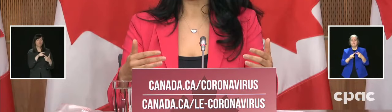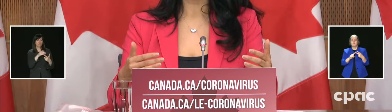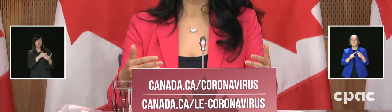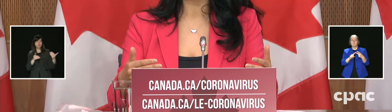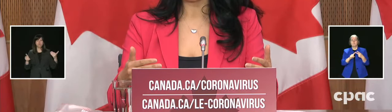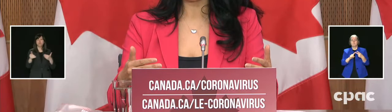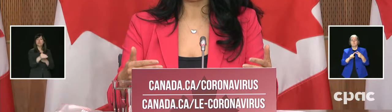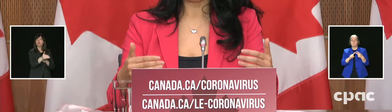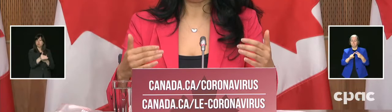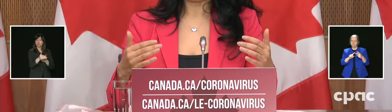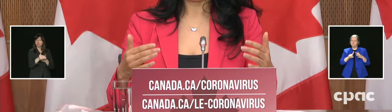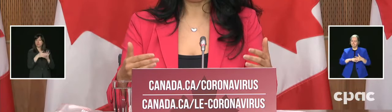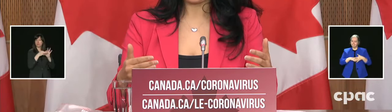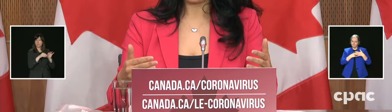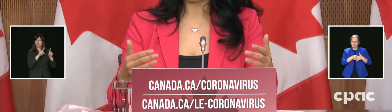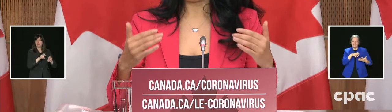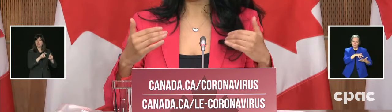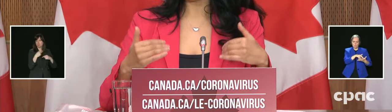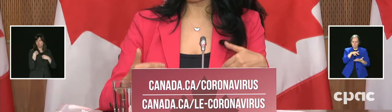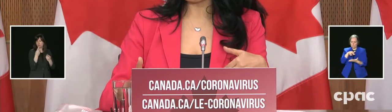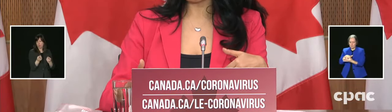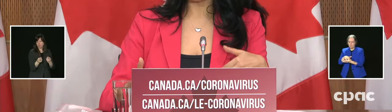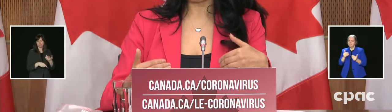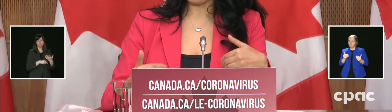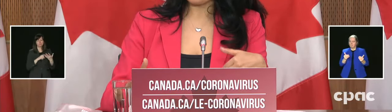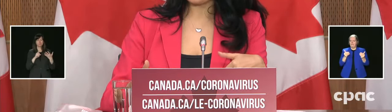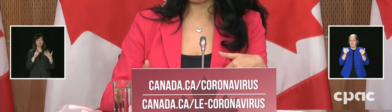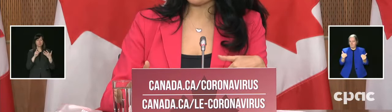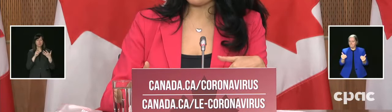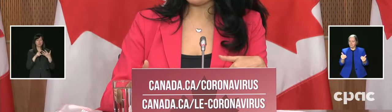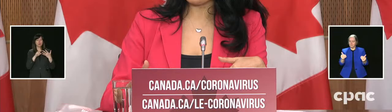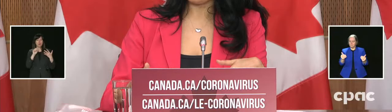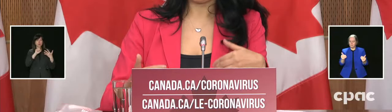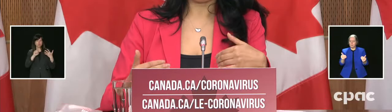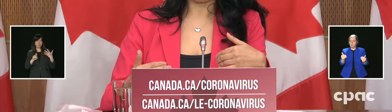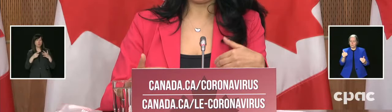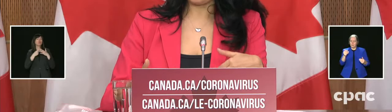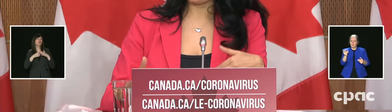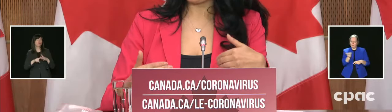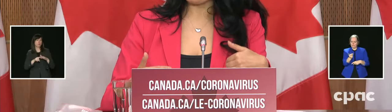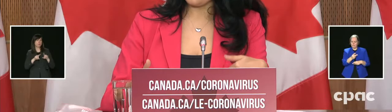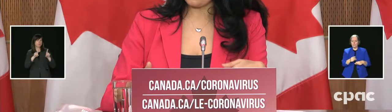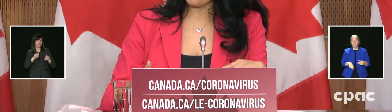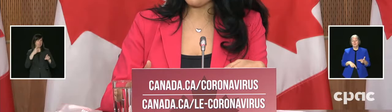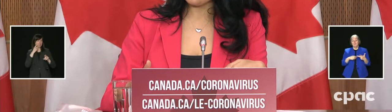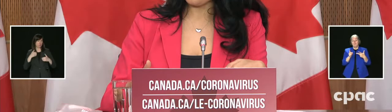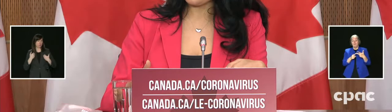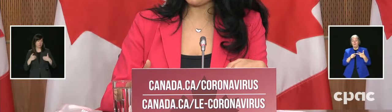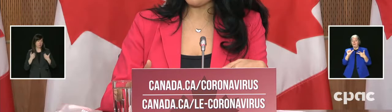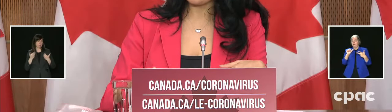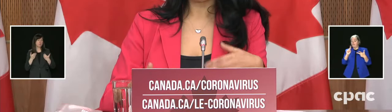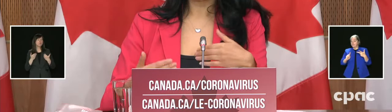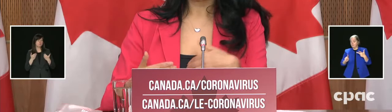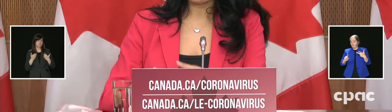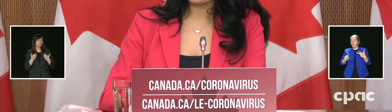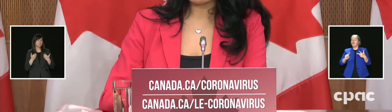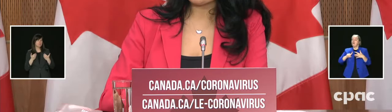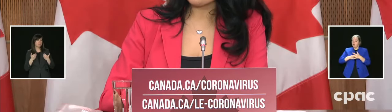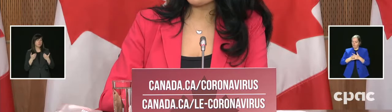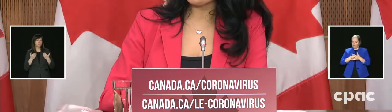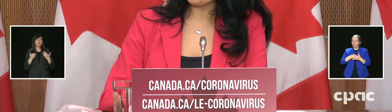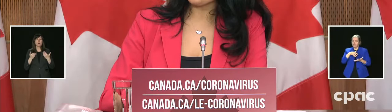the furthest advanced in that. AstraZeneca also has started a clinical trial for younger age groups as well. The